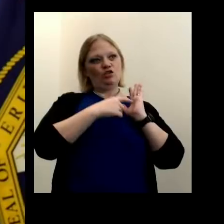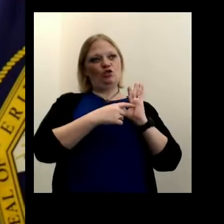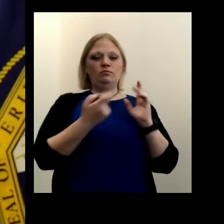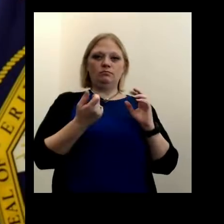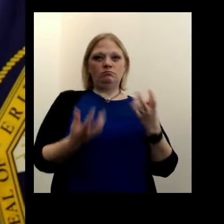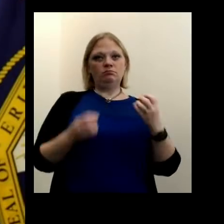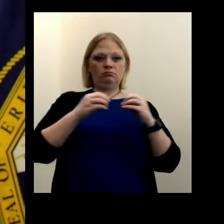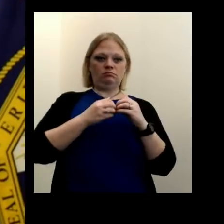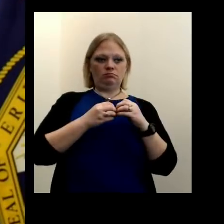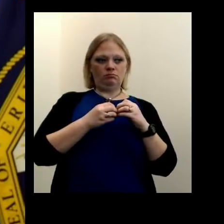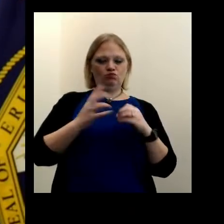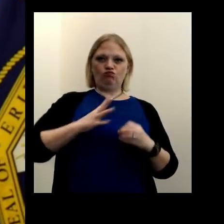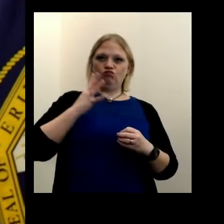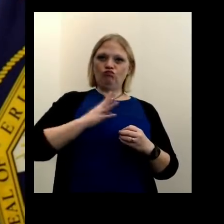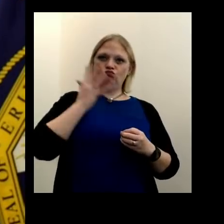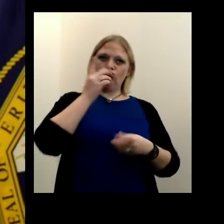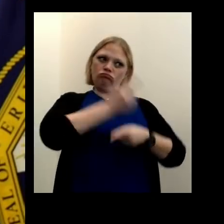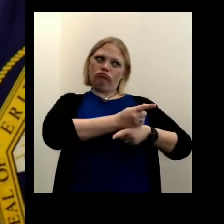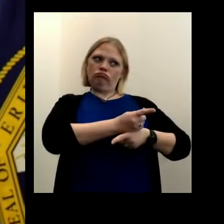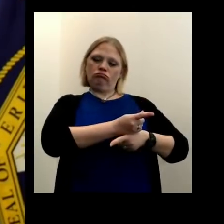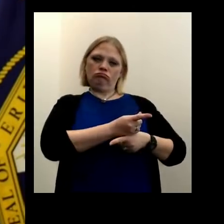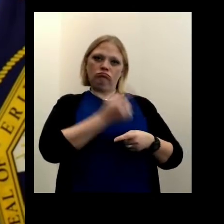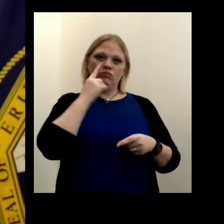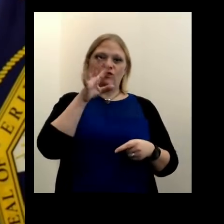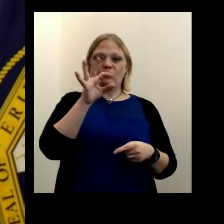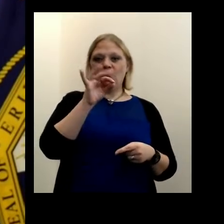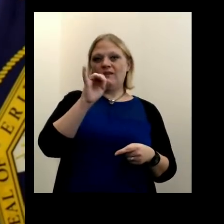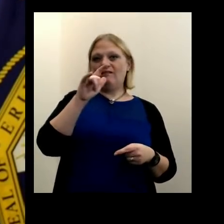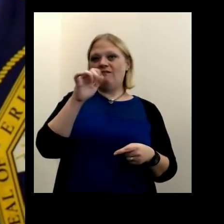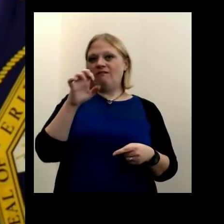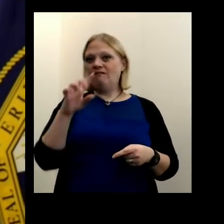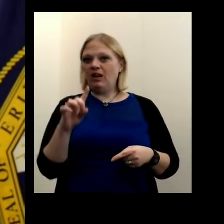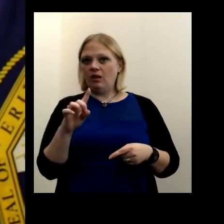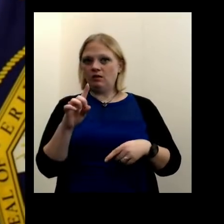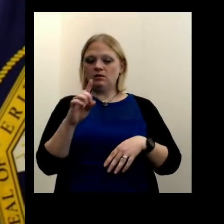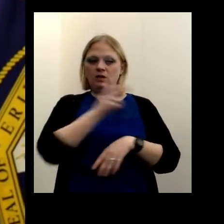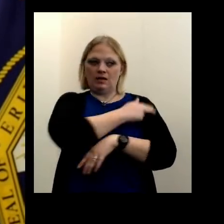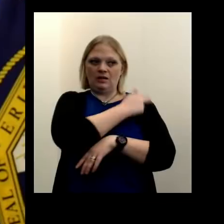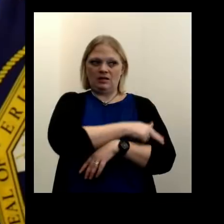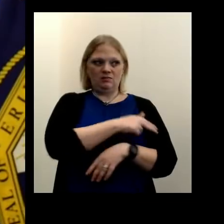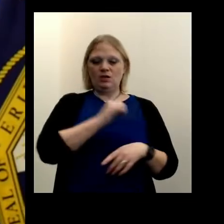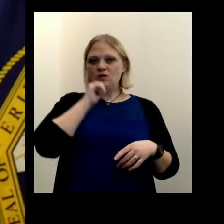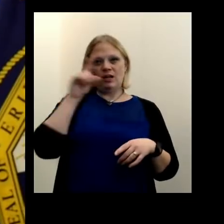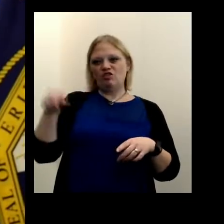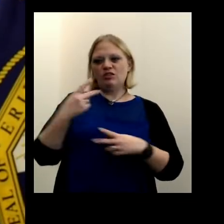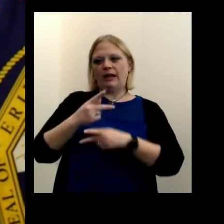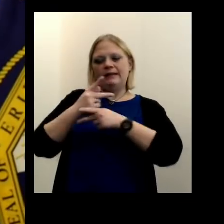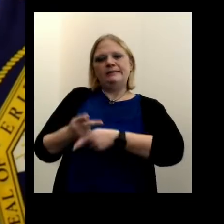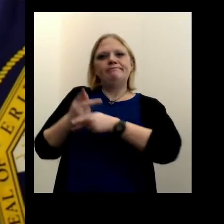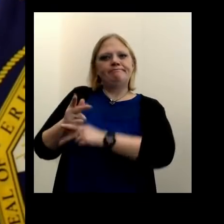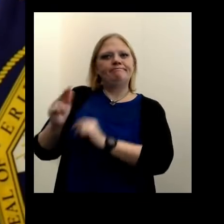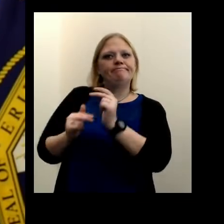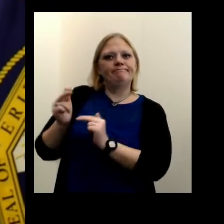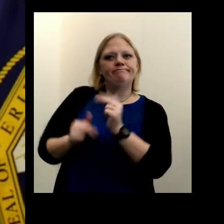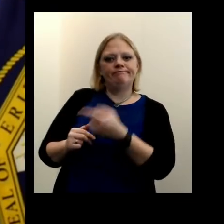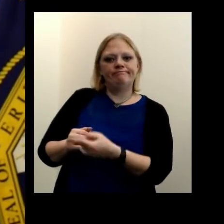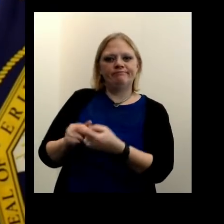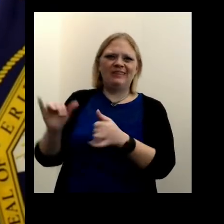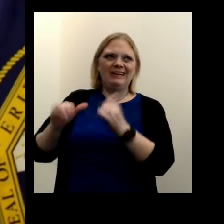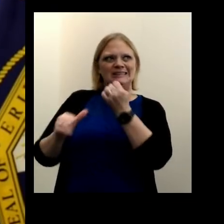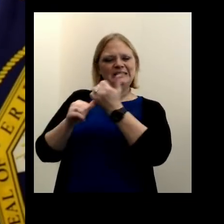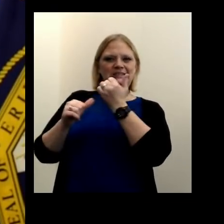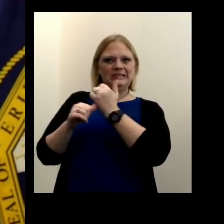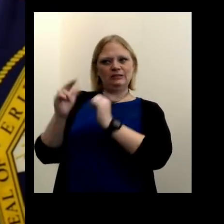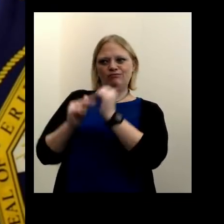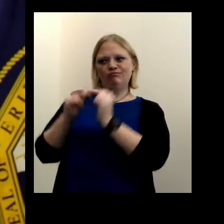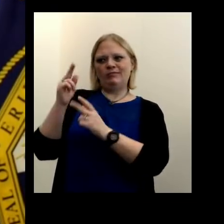more appropriate if we were going to do a field hospital than if we were going to do a subacute facility, which is more of a assisted facility